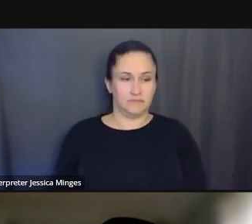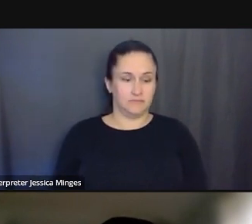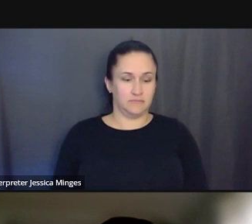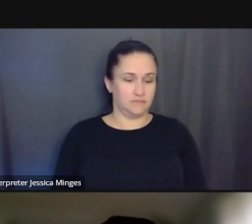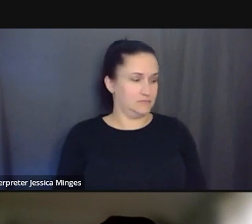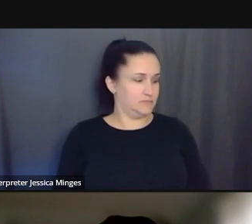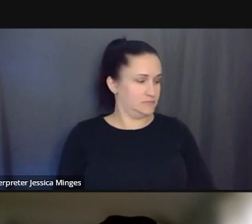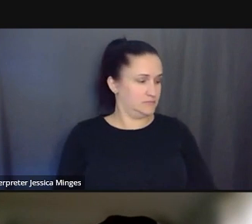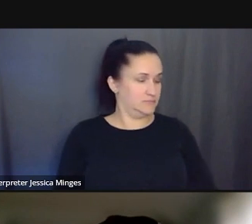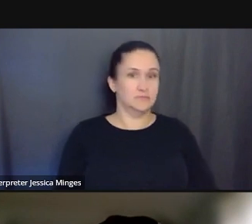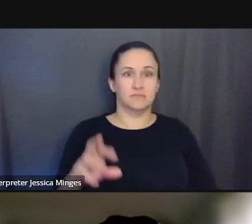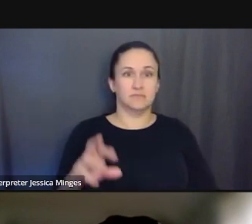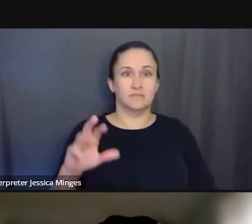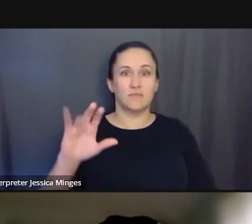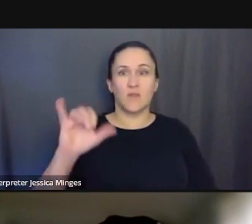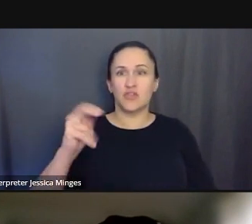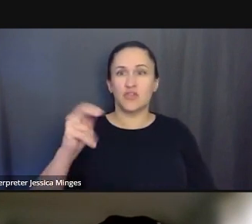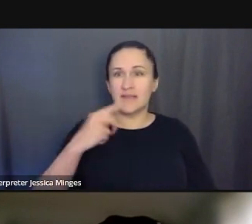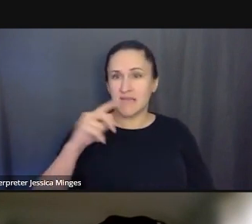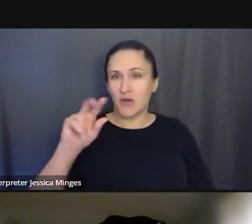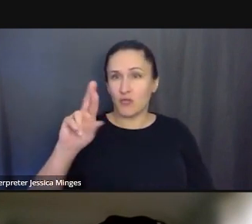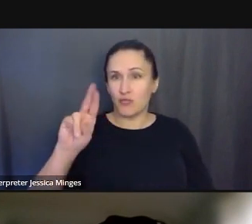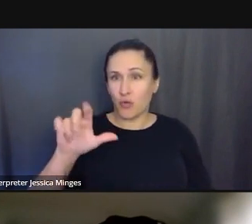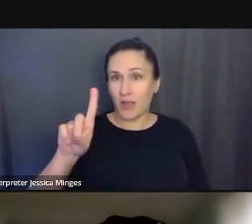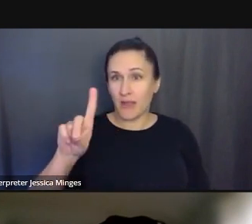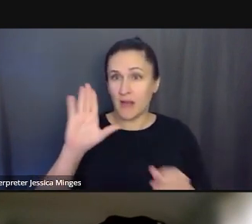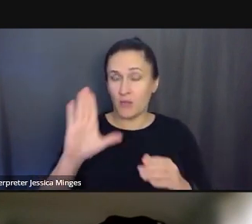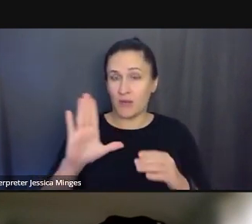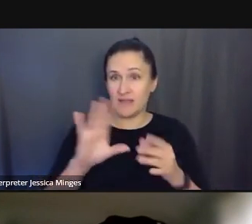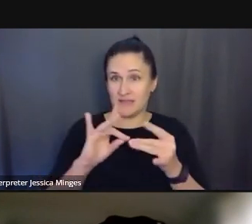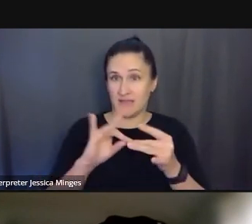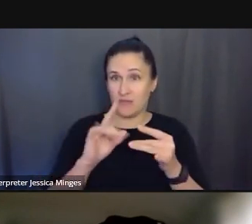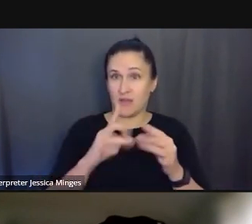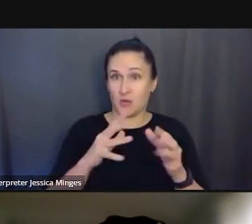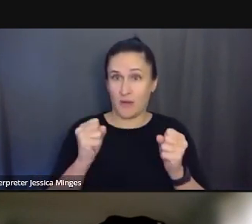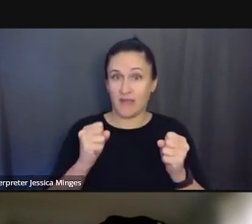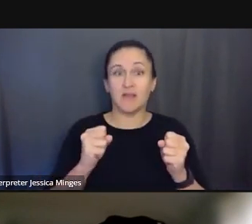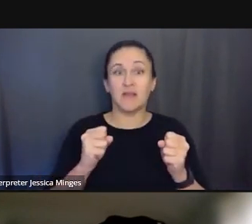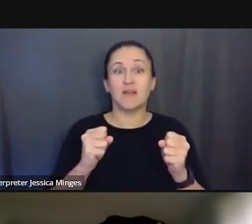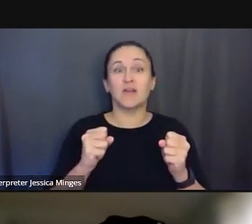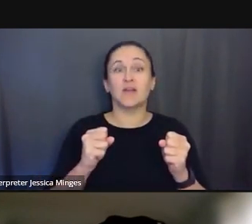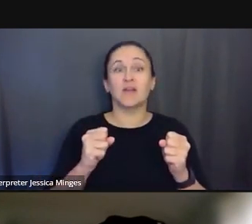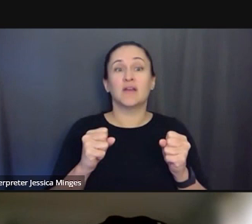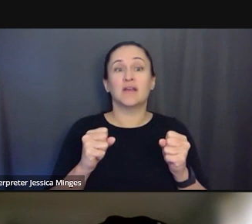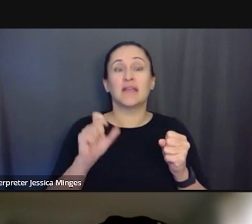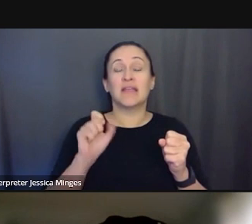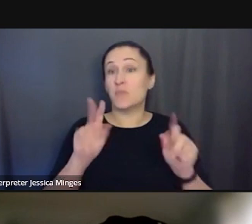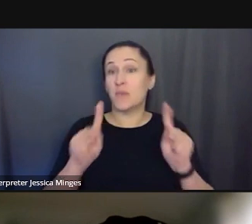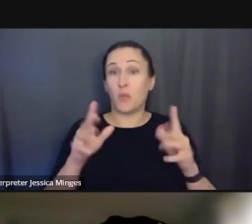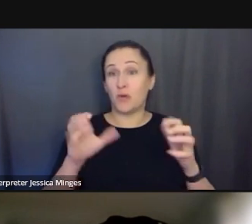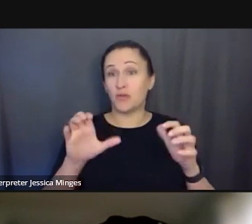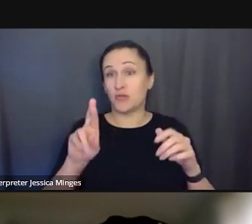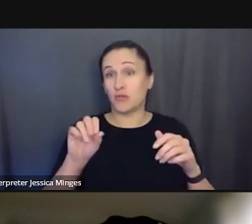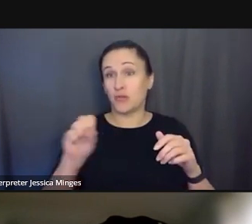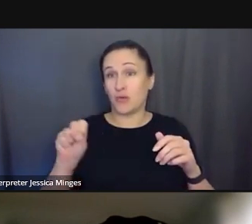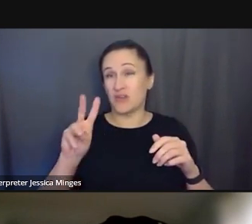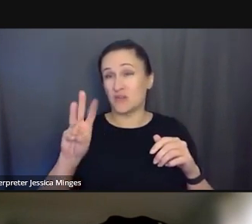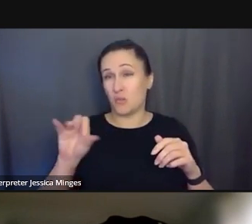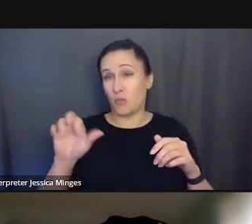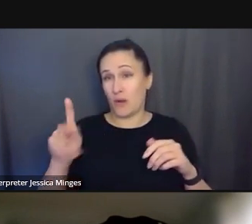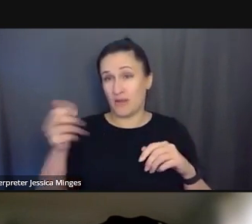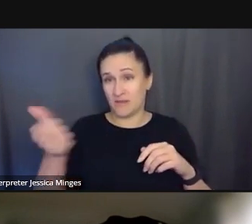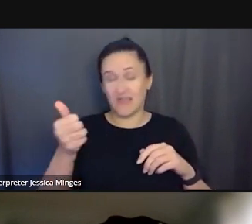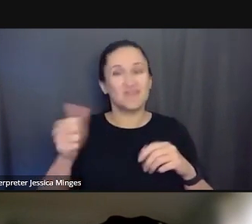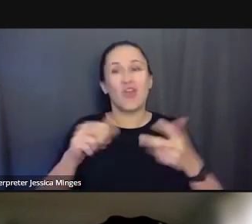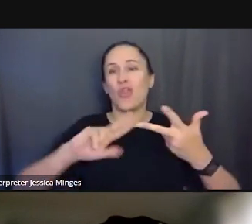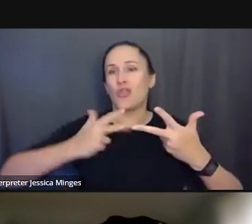Roland, I will just say really quick for those who are really enthusiastic and want to do crosswalk themselves. The third one is currently not live yet